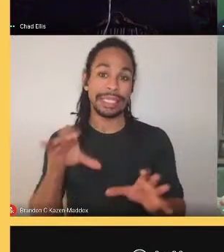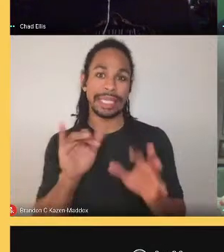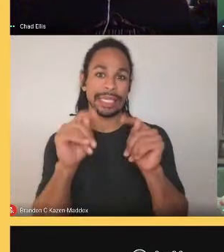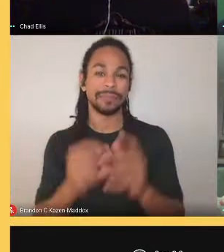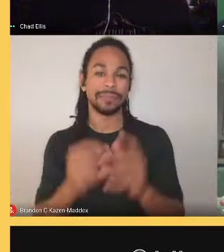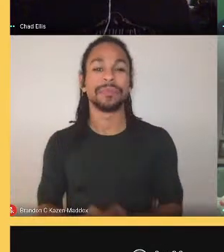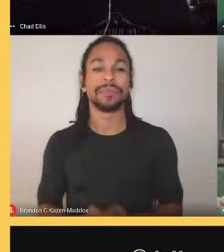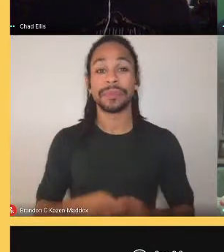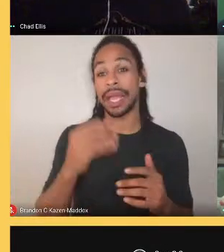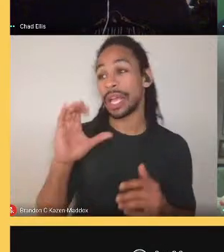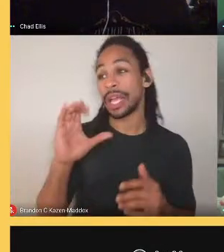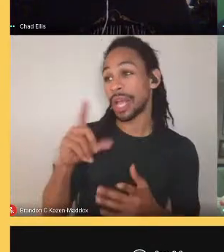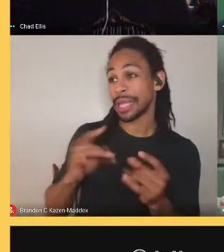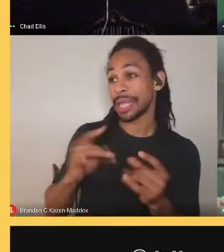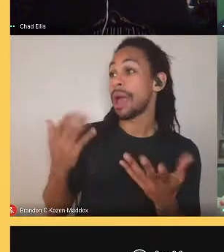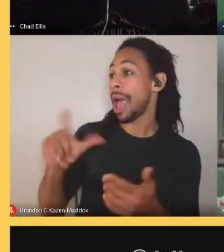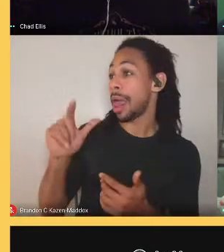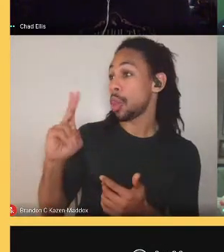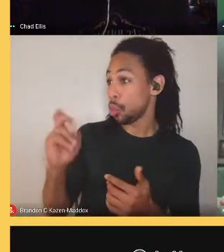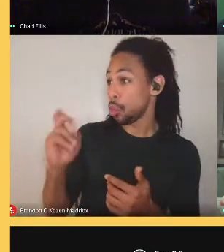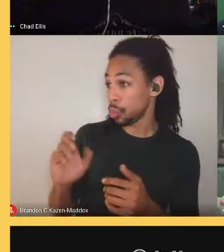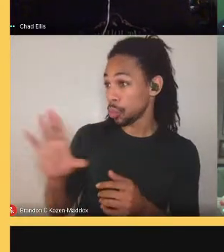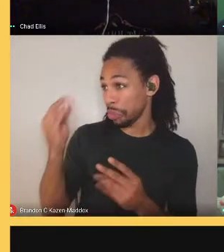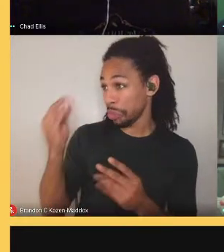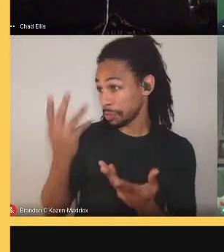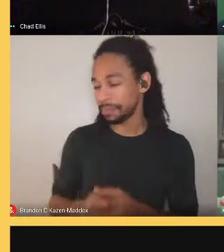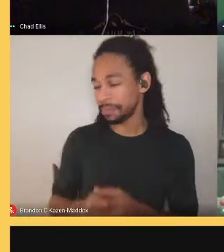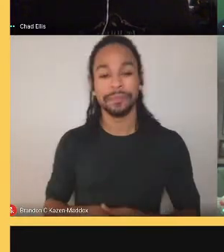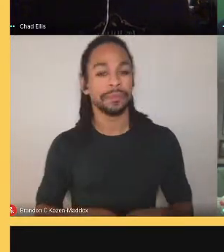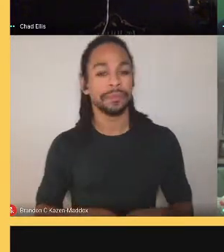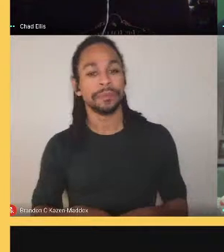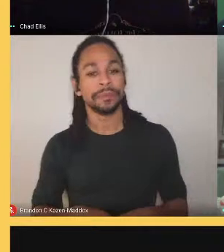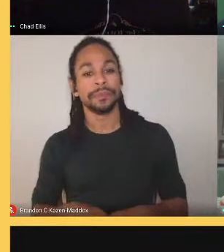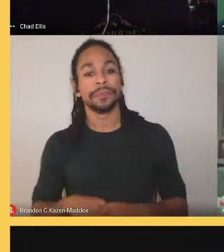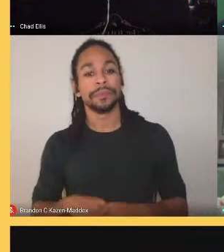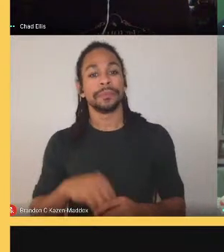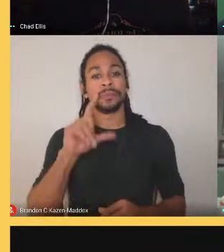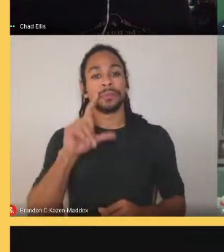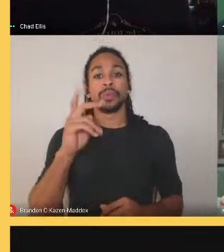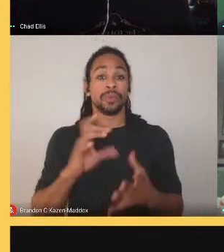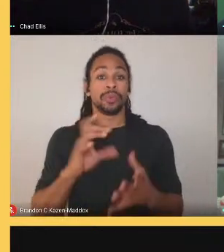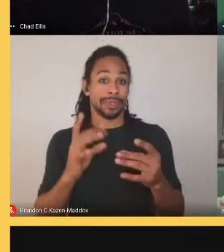Well, I mean, for one, I think that that risk reward angle,